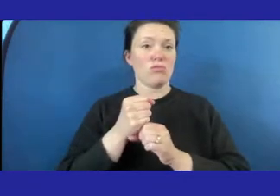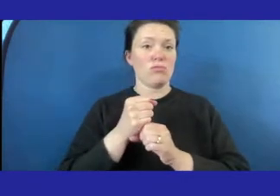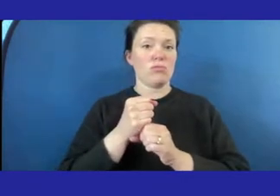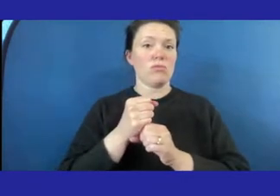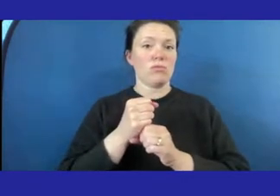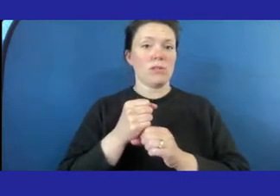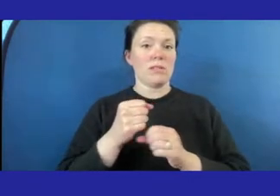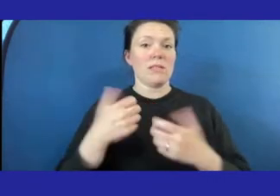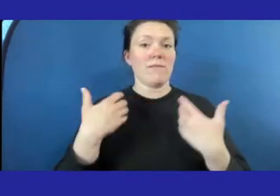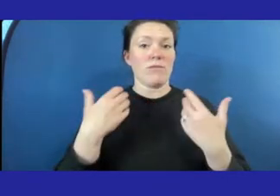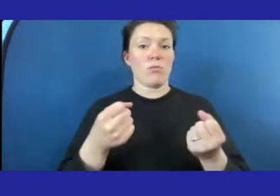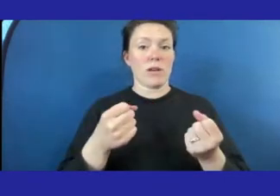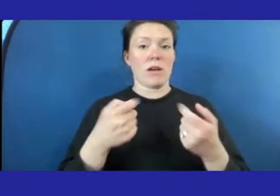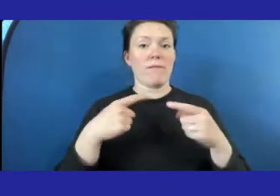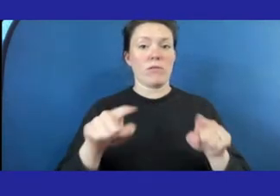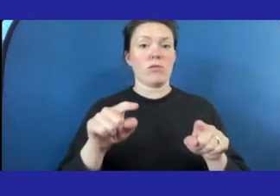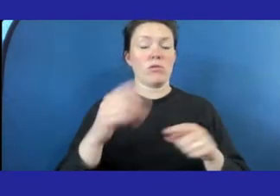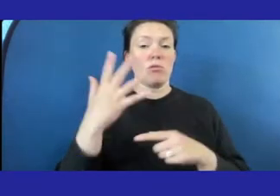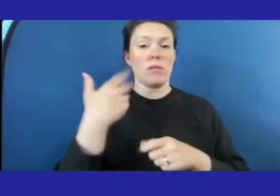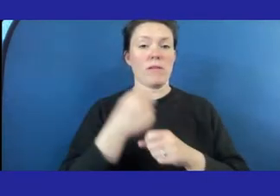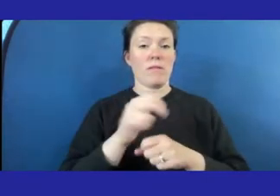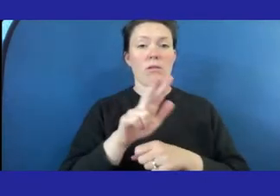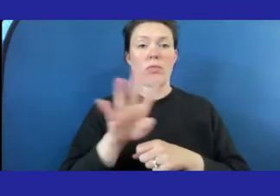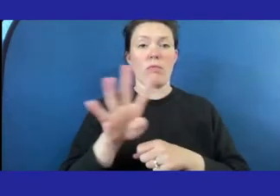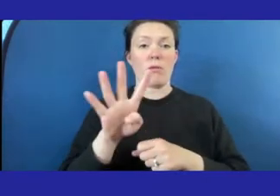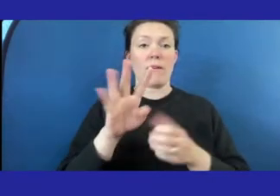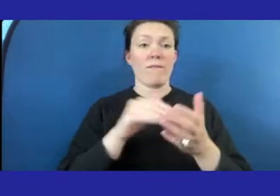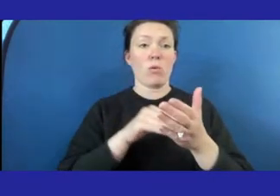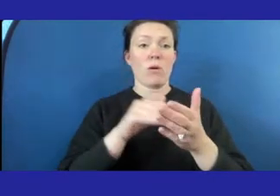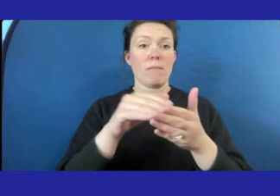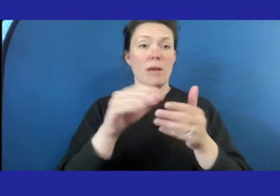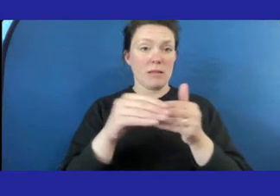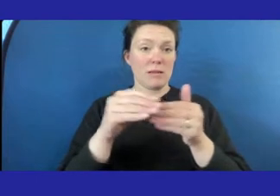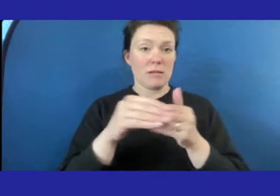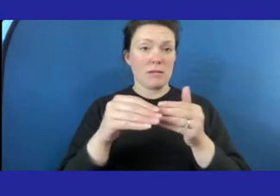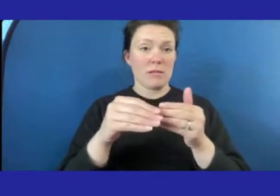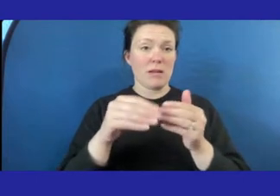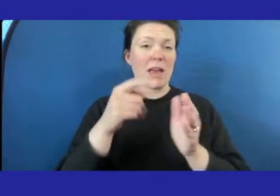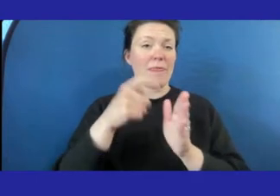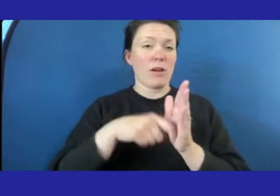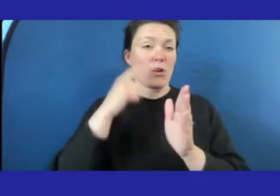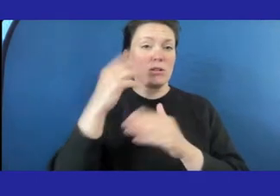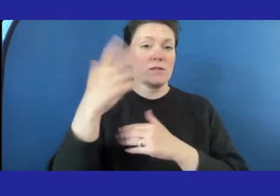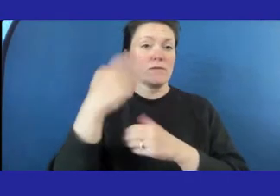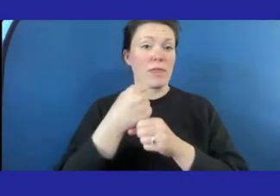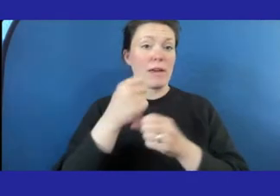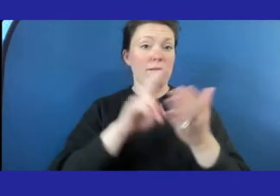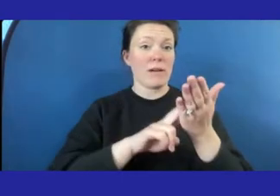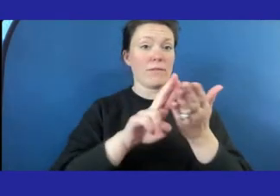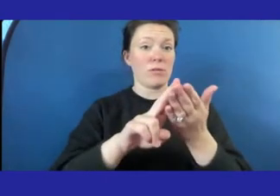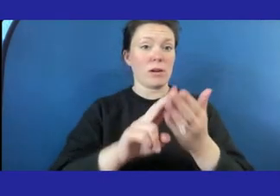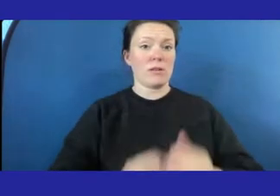5 years of $34 million and the cost of that 5-year contract.